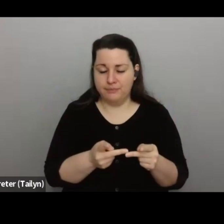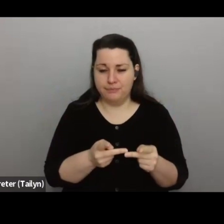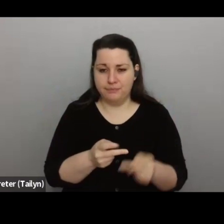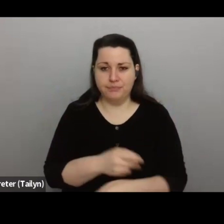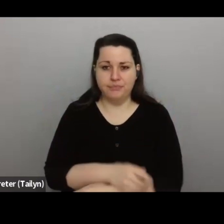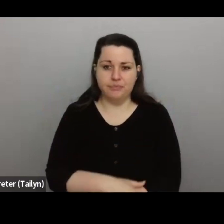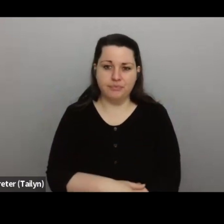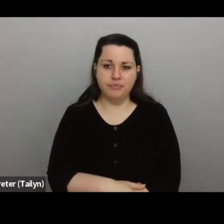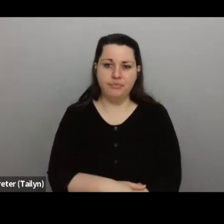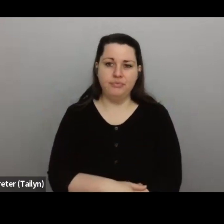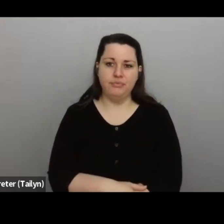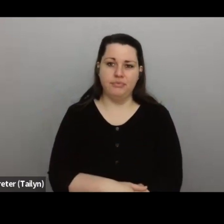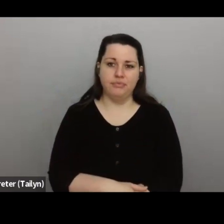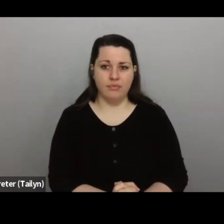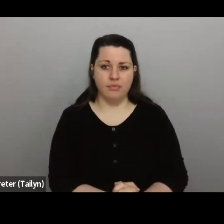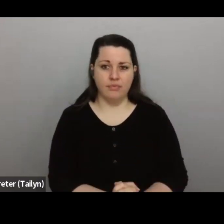location.